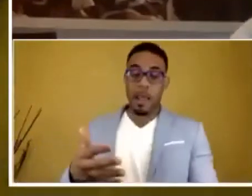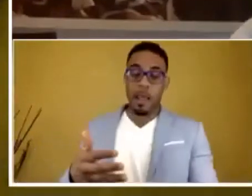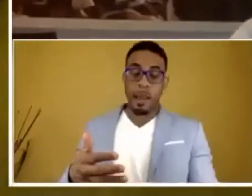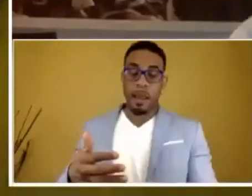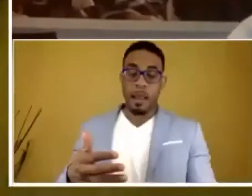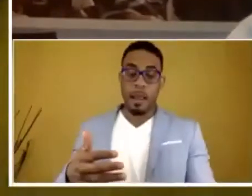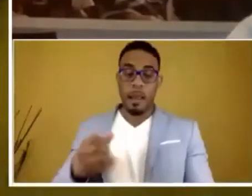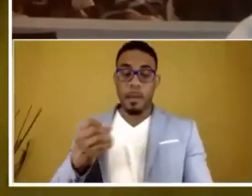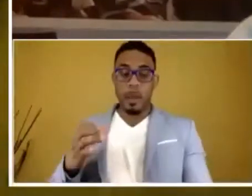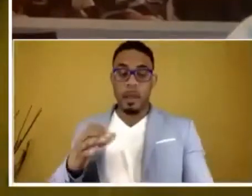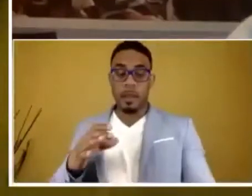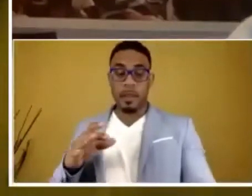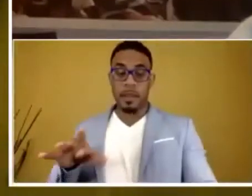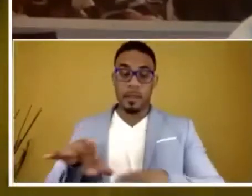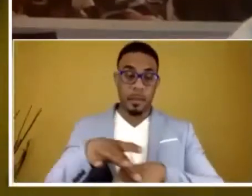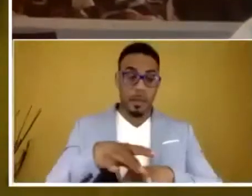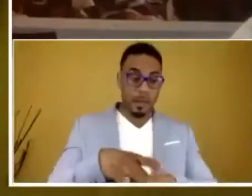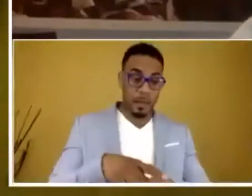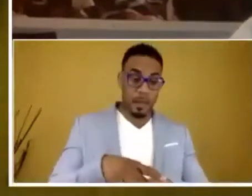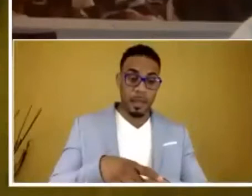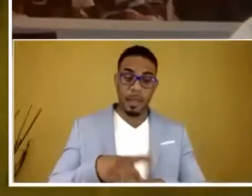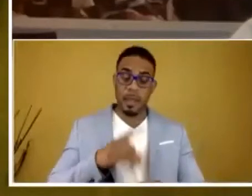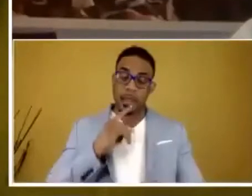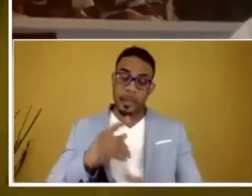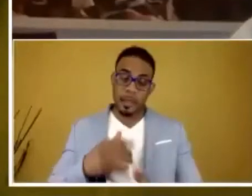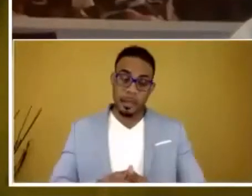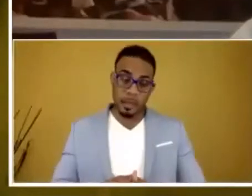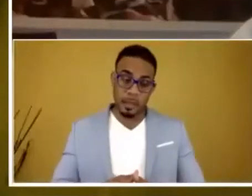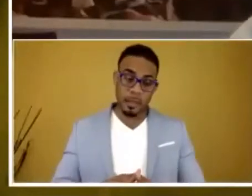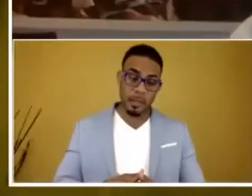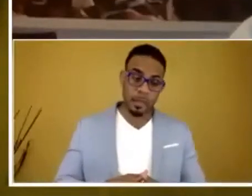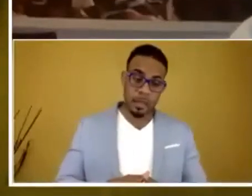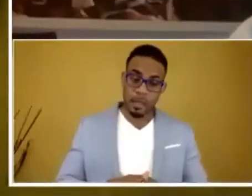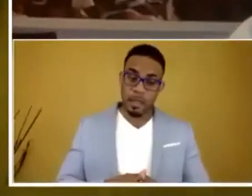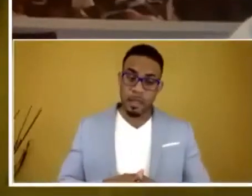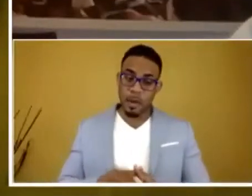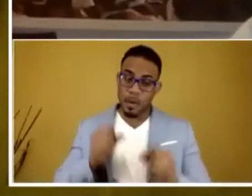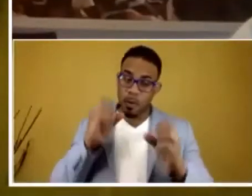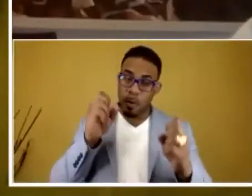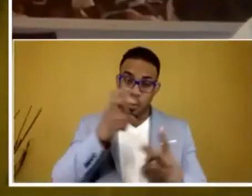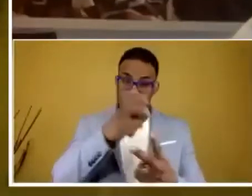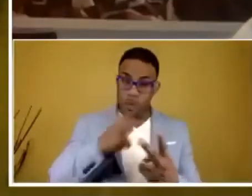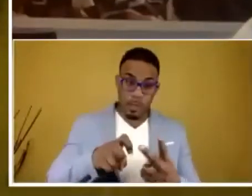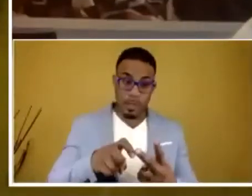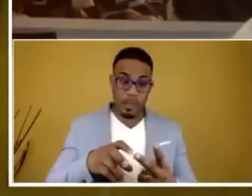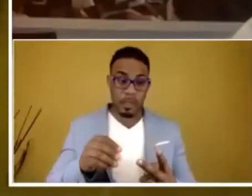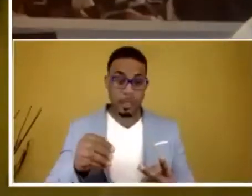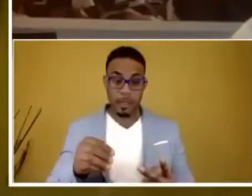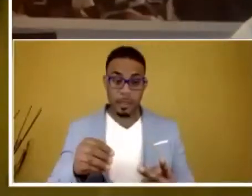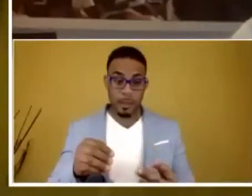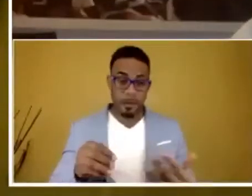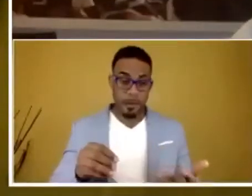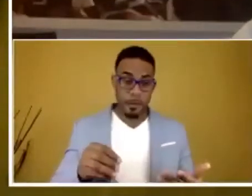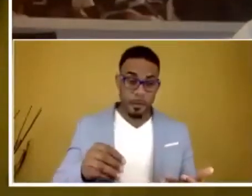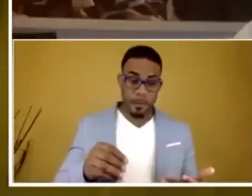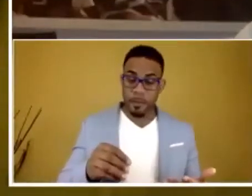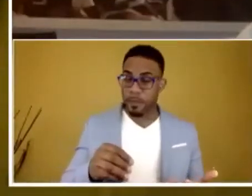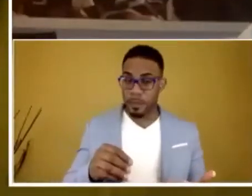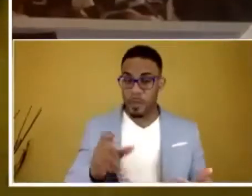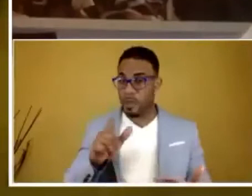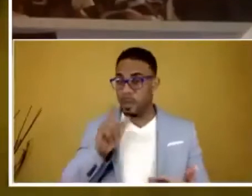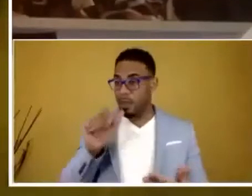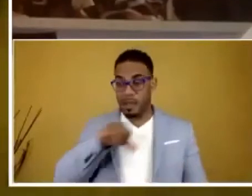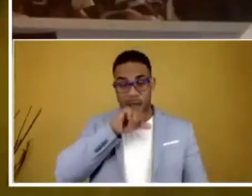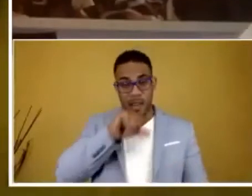the planet, it's a remarkable transition and one that wasn't his alone. There's